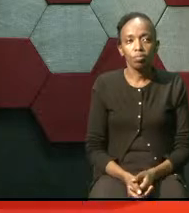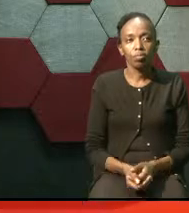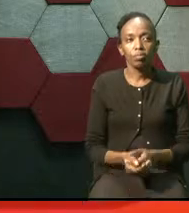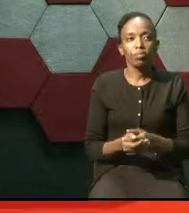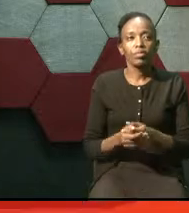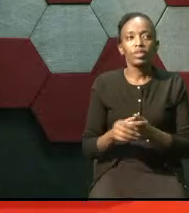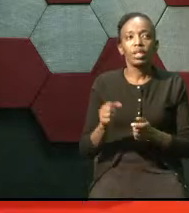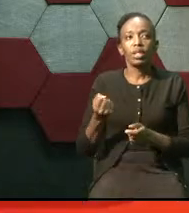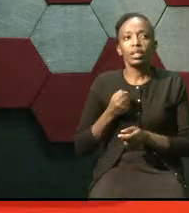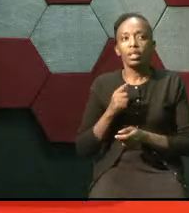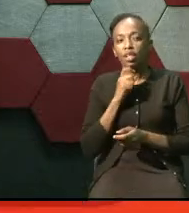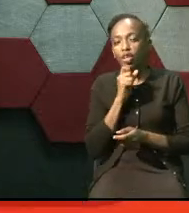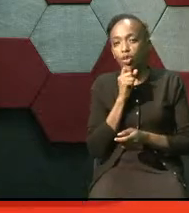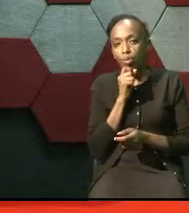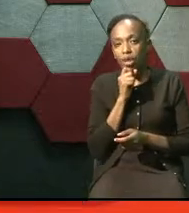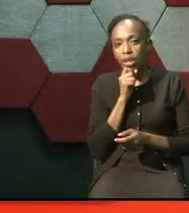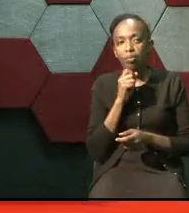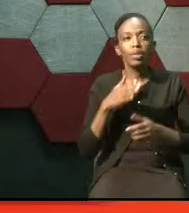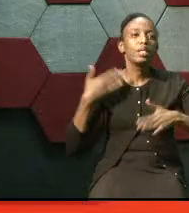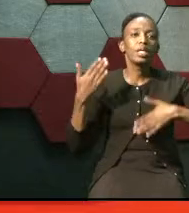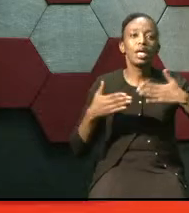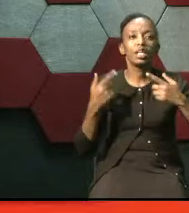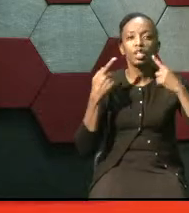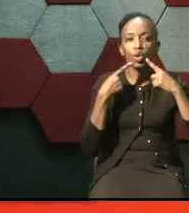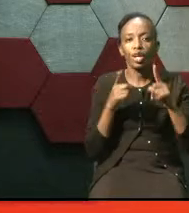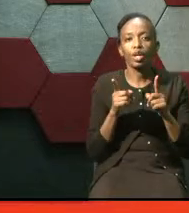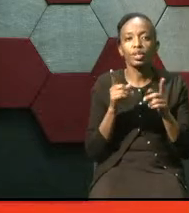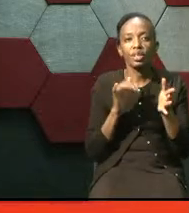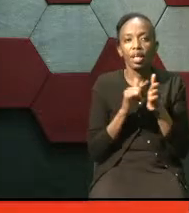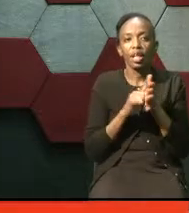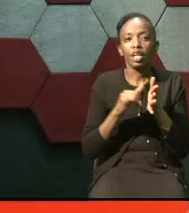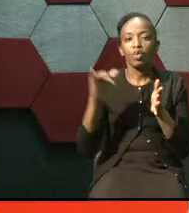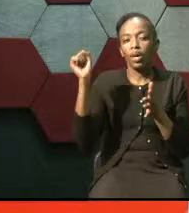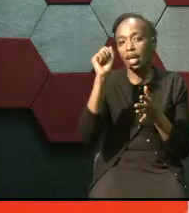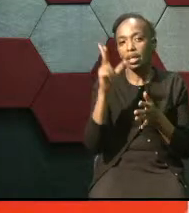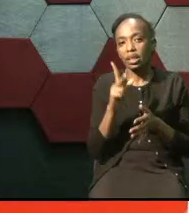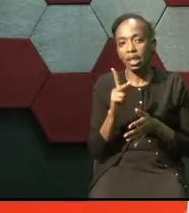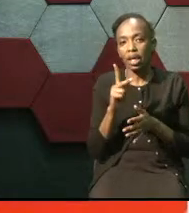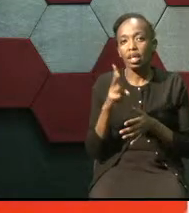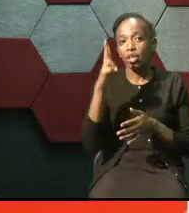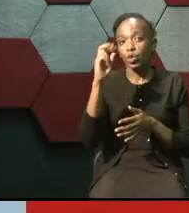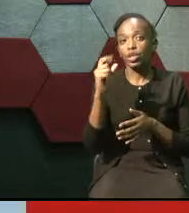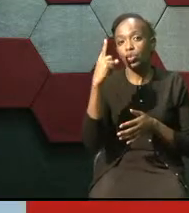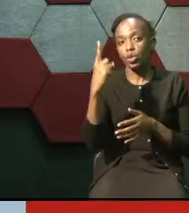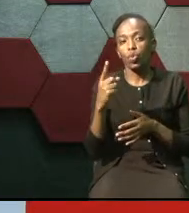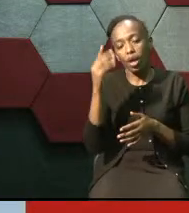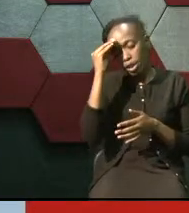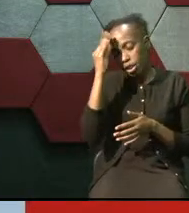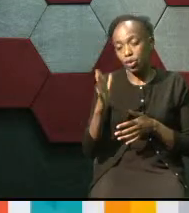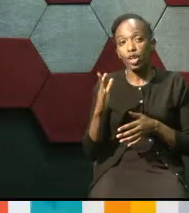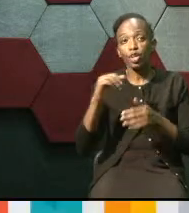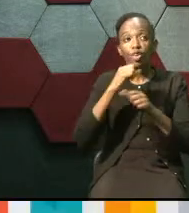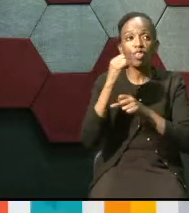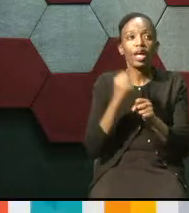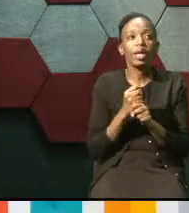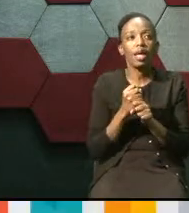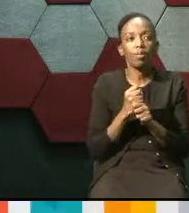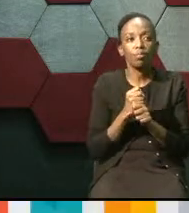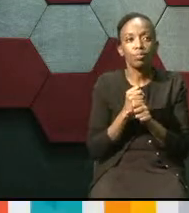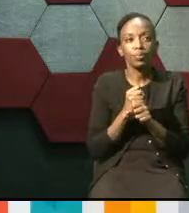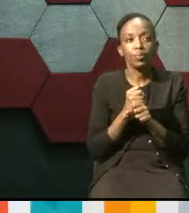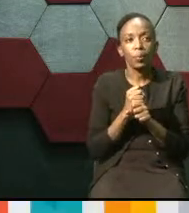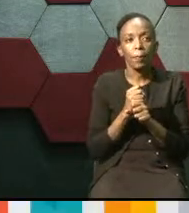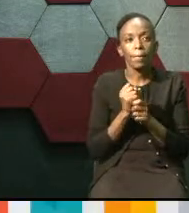Ladies and gentlemen, I'm delighted to announce that the YSK 2021 Student of the Year